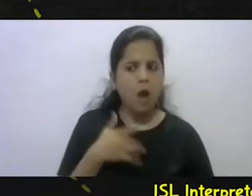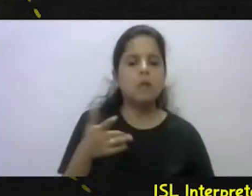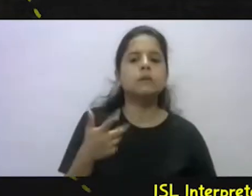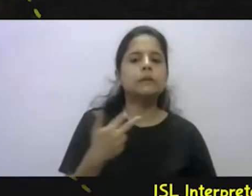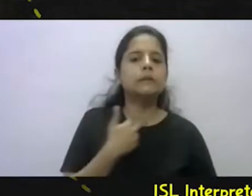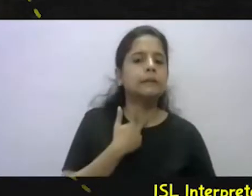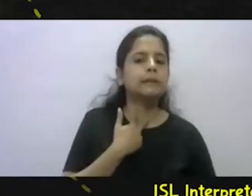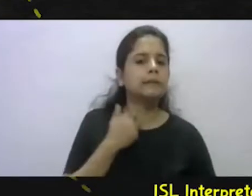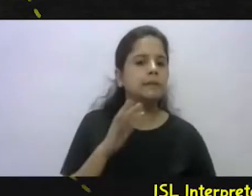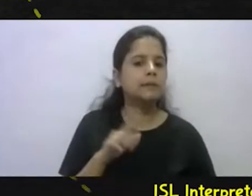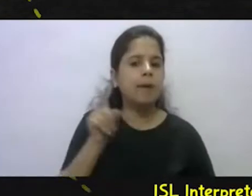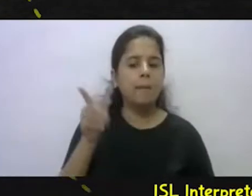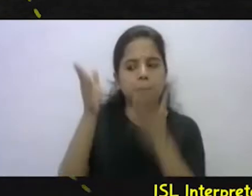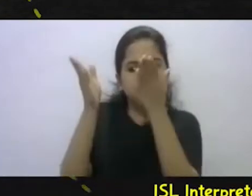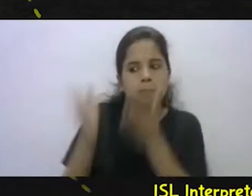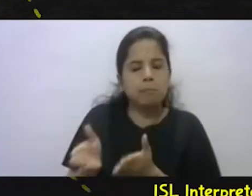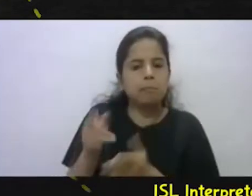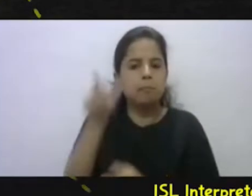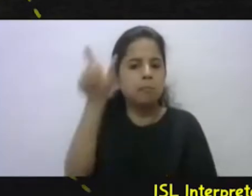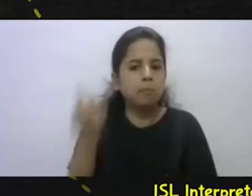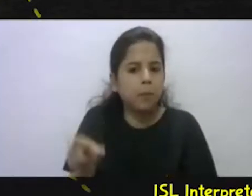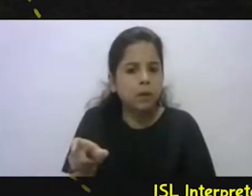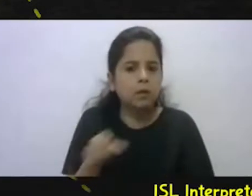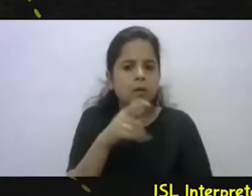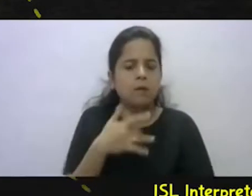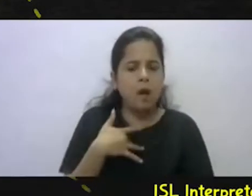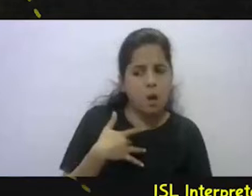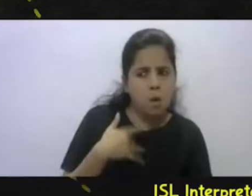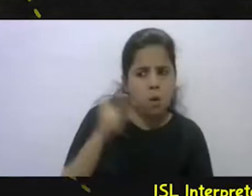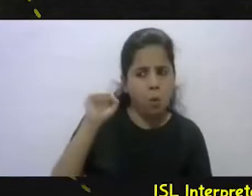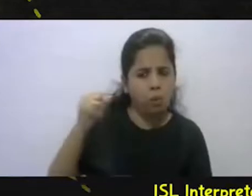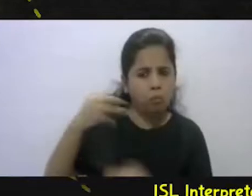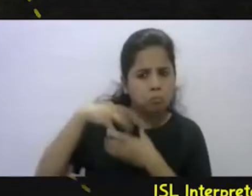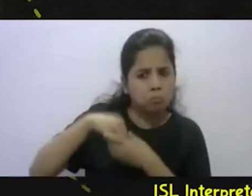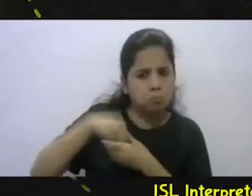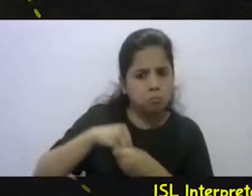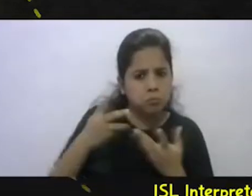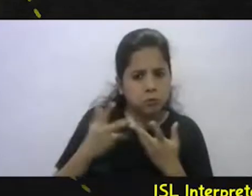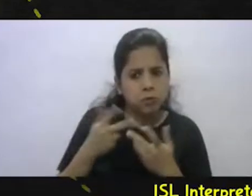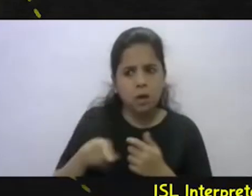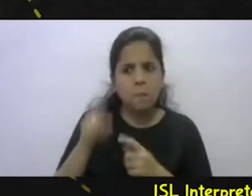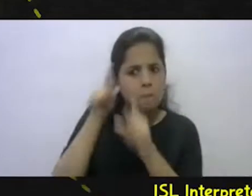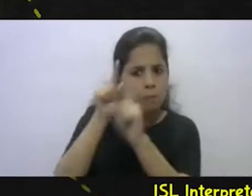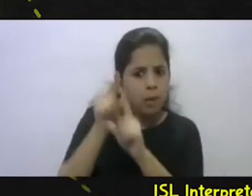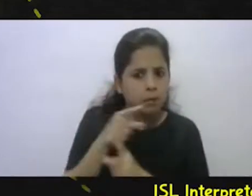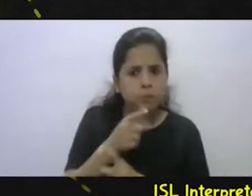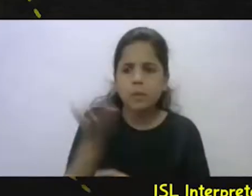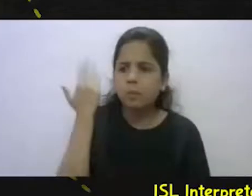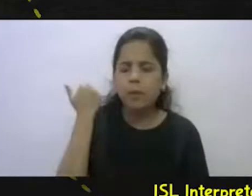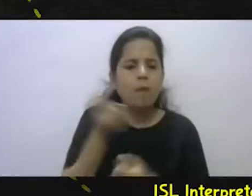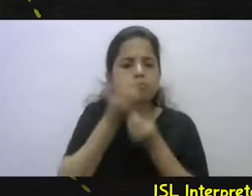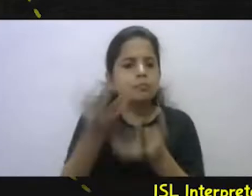those personality, those intimacy, those aspects which are never spoken